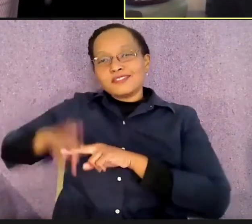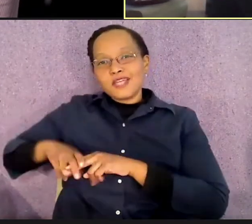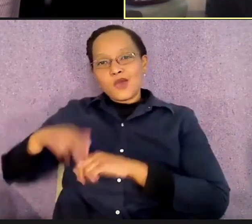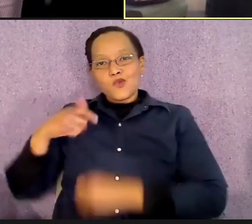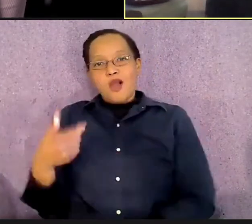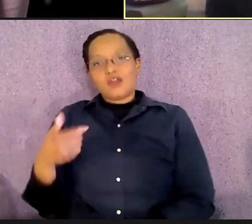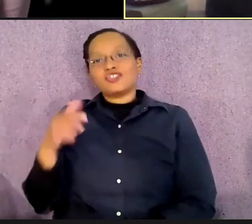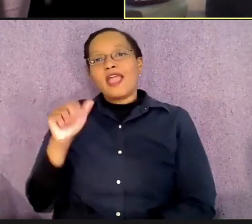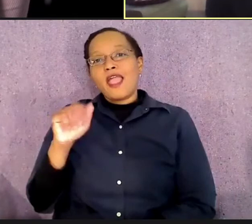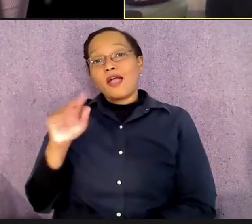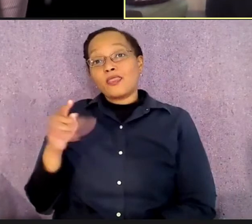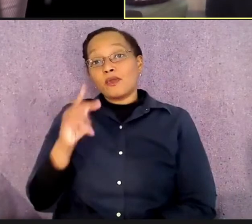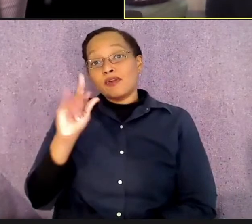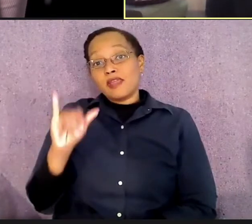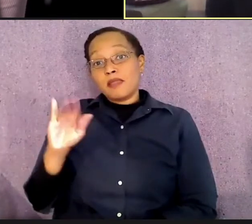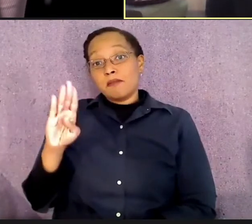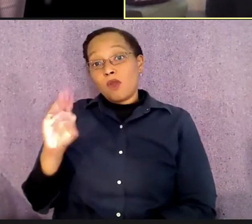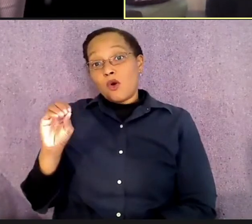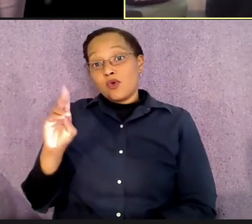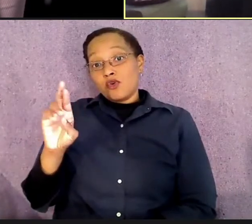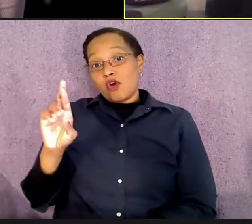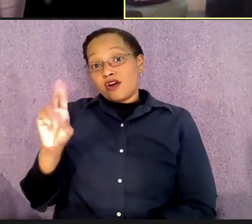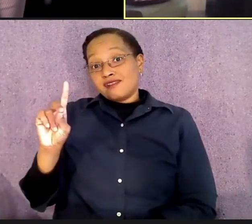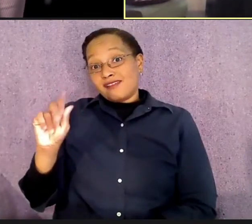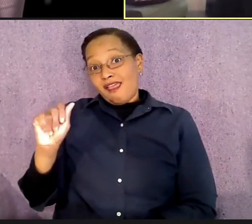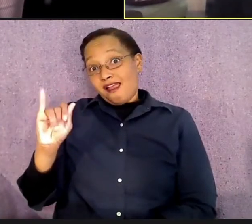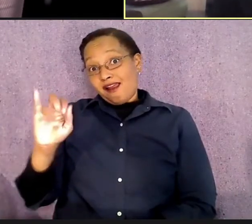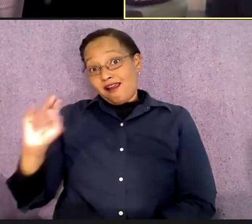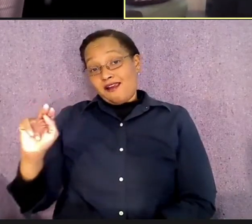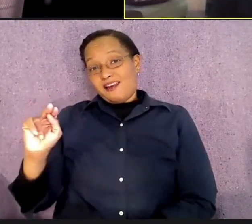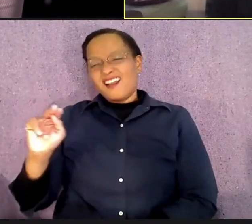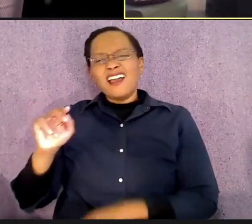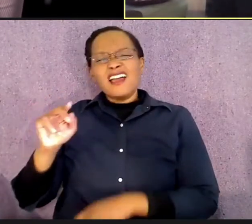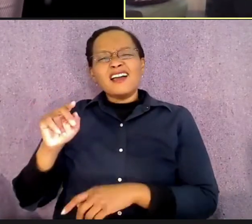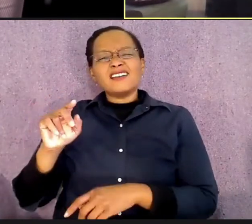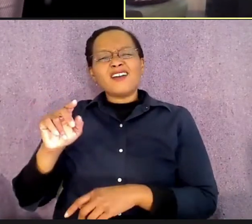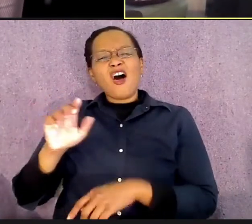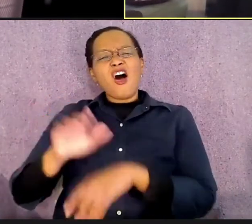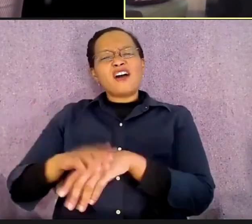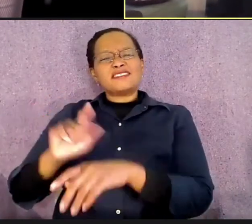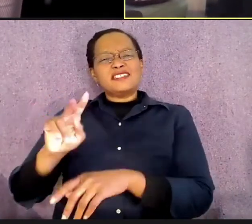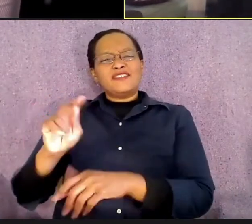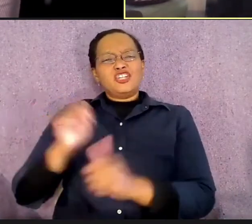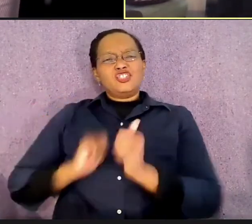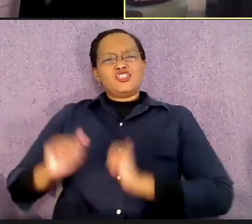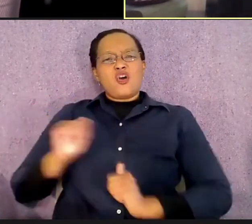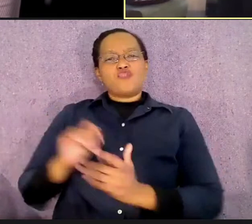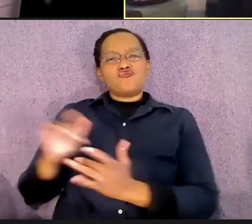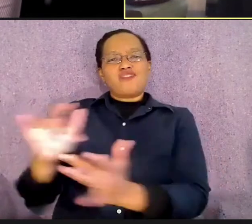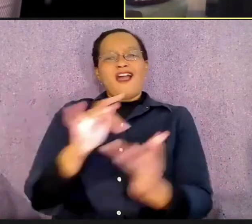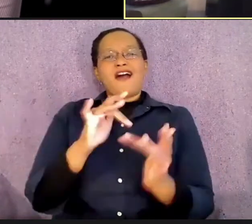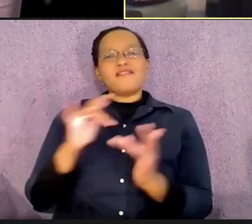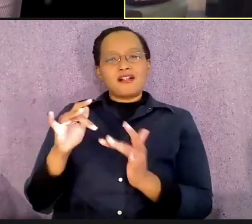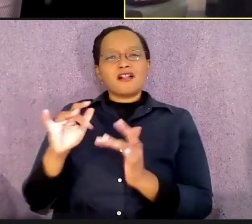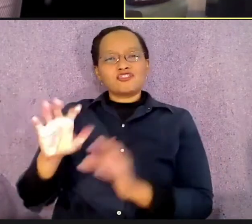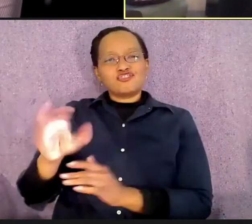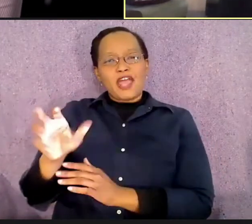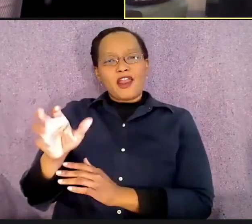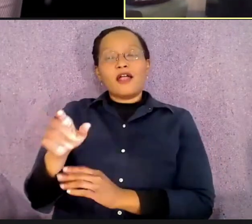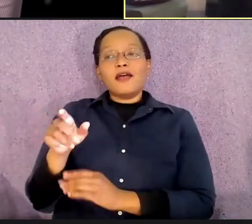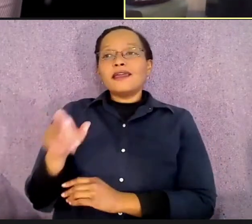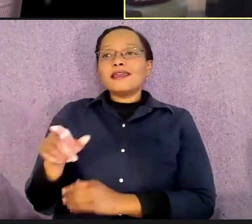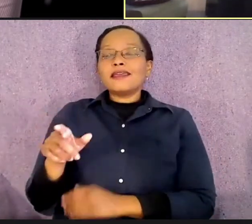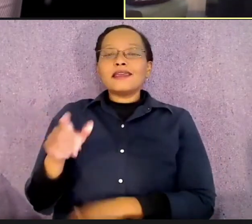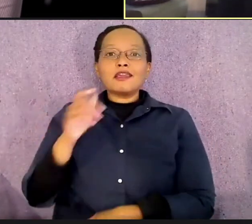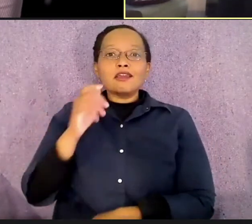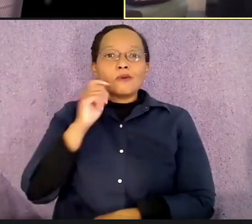Bourdain on the Travel Channel. And I was like, man, that's a cool job. Traveling around and talking to people. I want to do